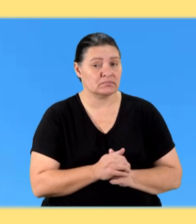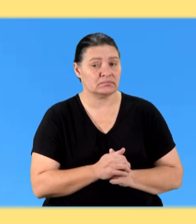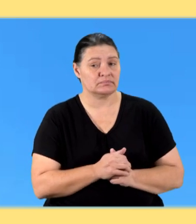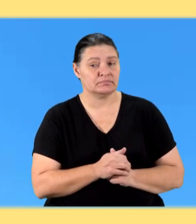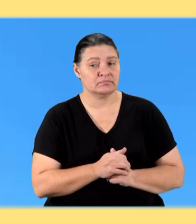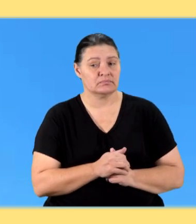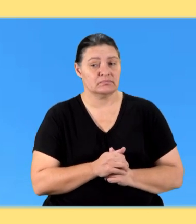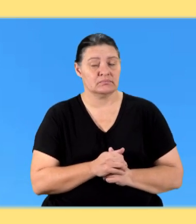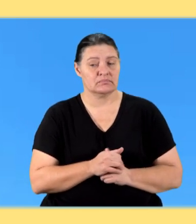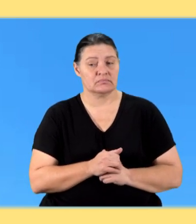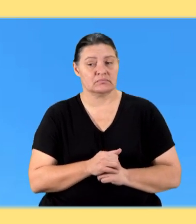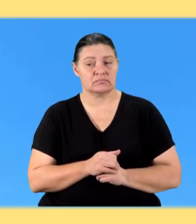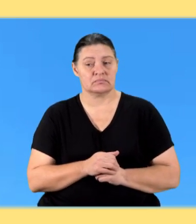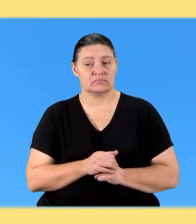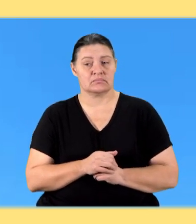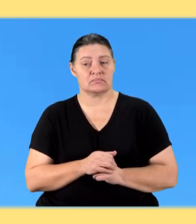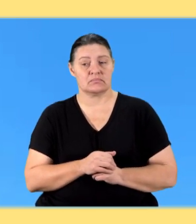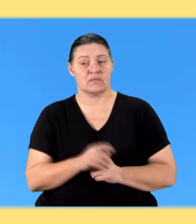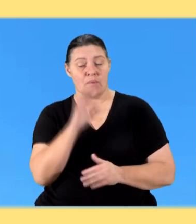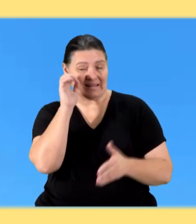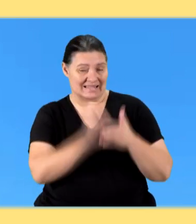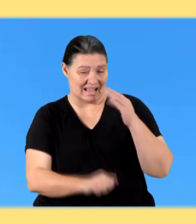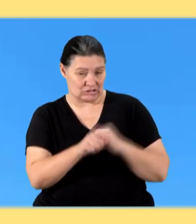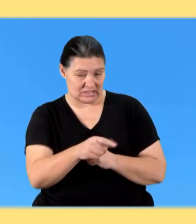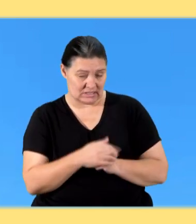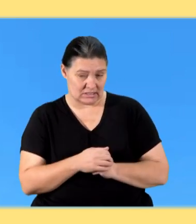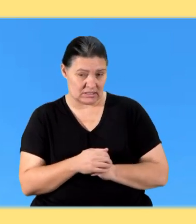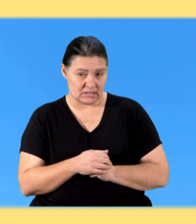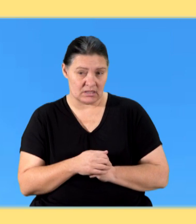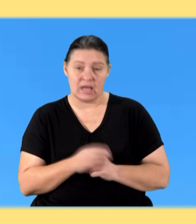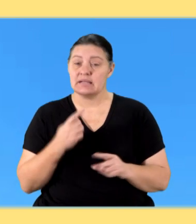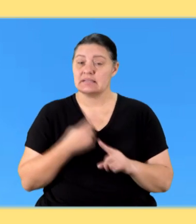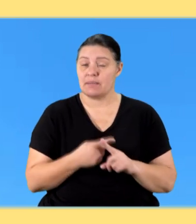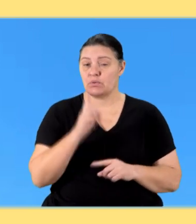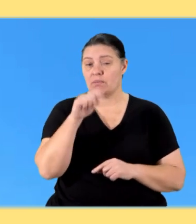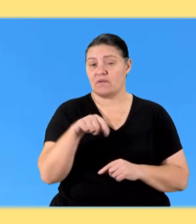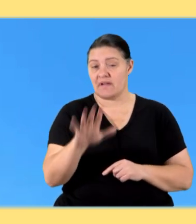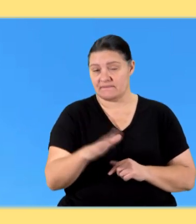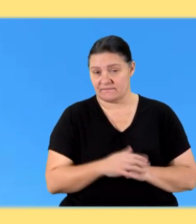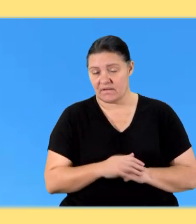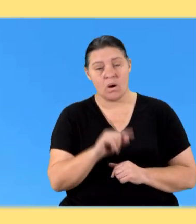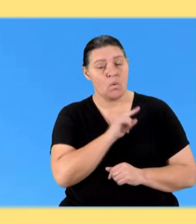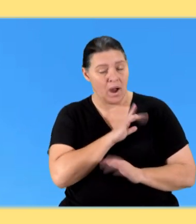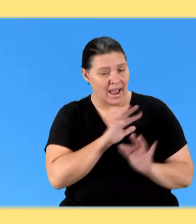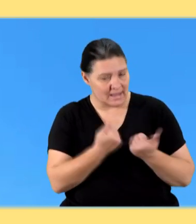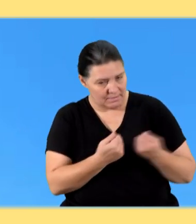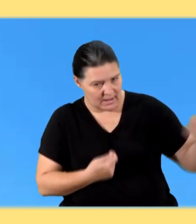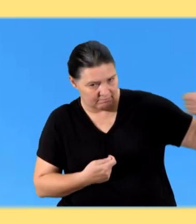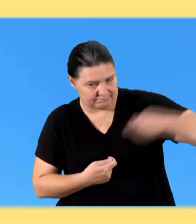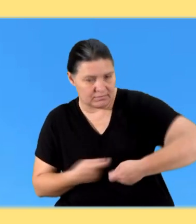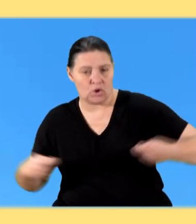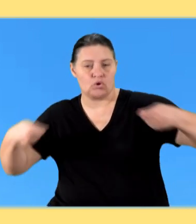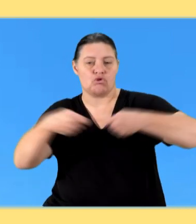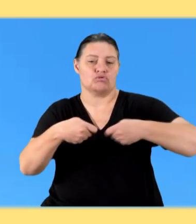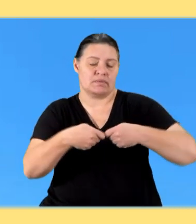get on your calculator? If say 104, this was the deduction. I multiply by 1.50 Rand because the